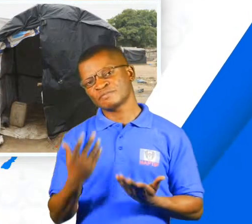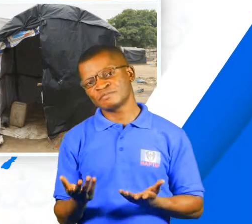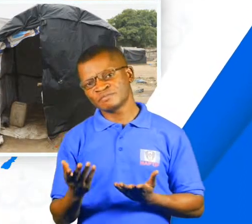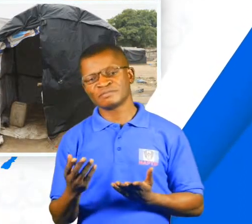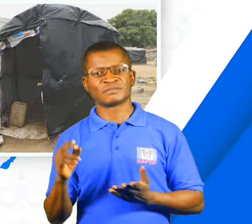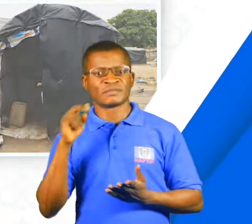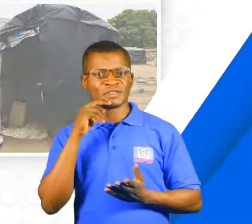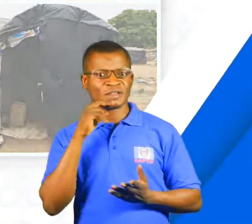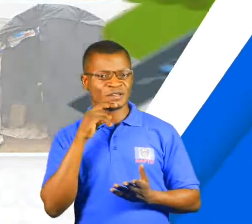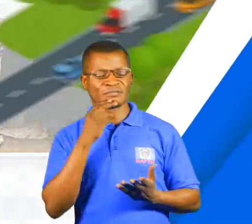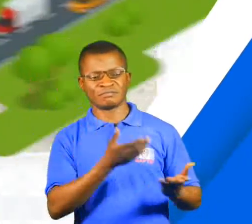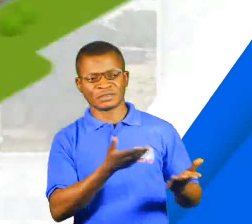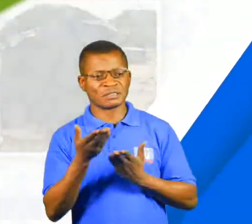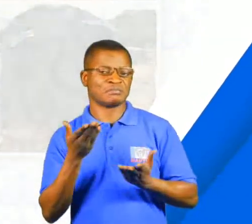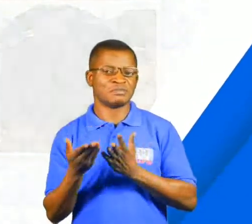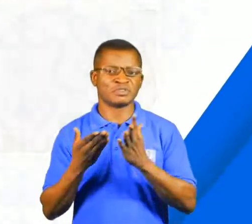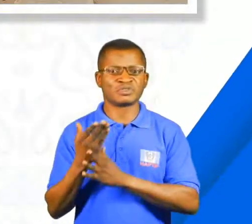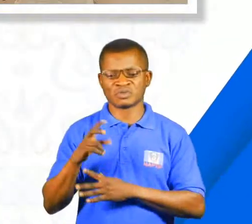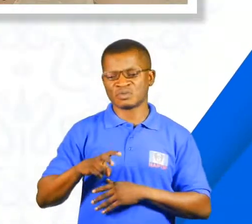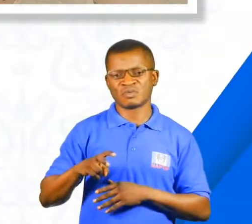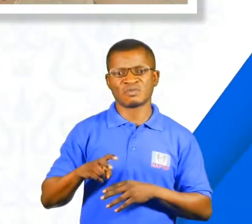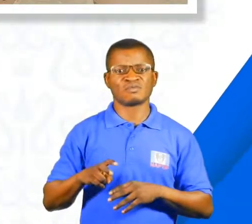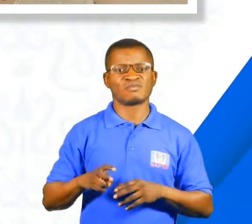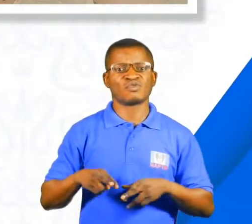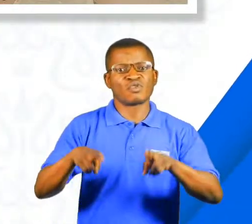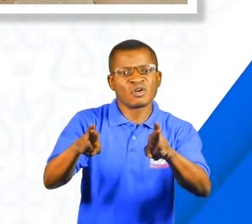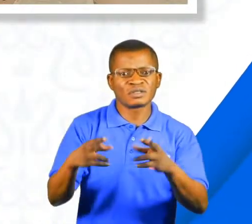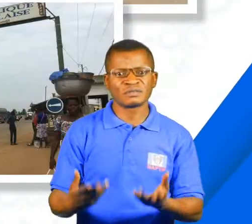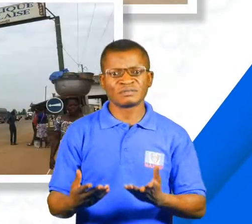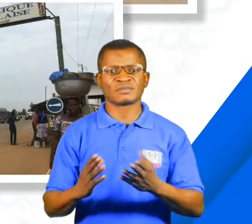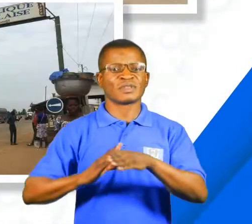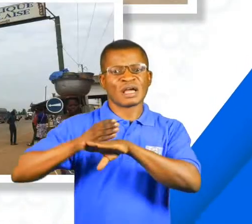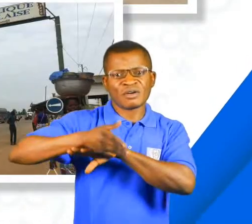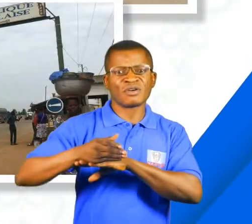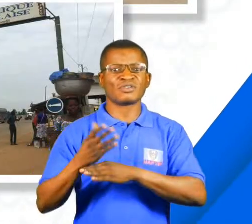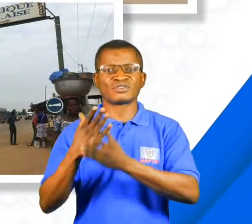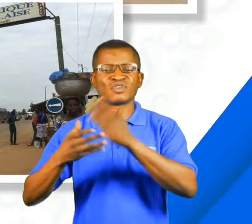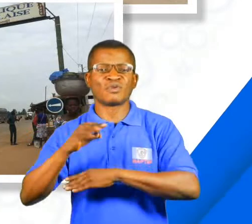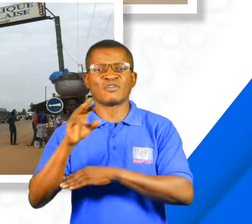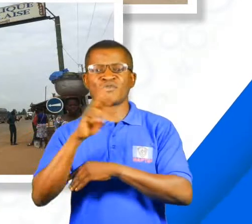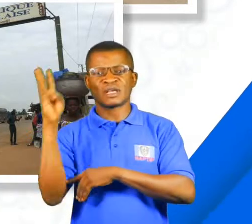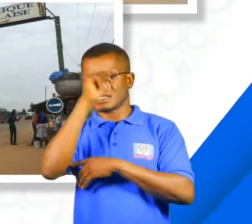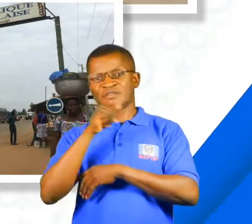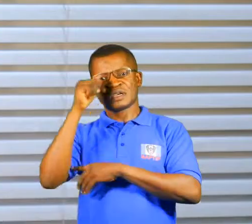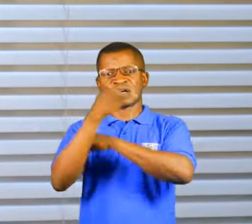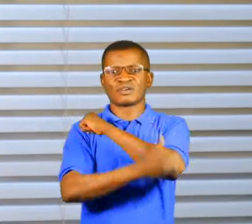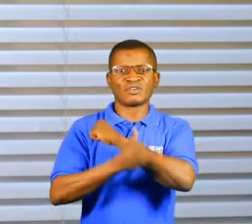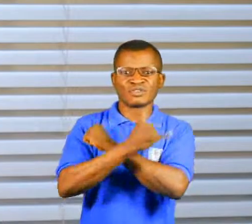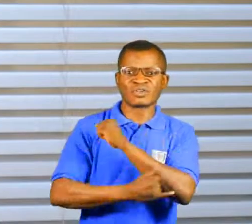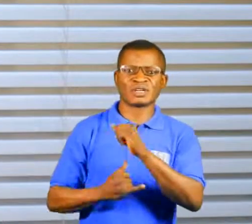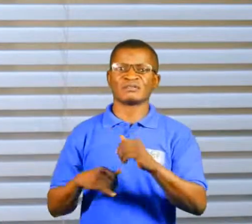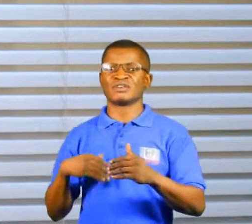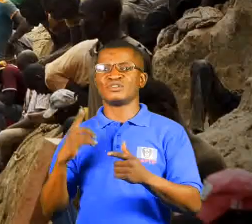And so Nigerians are trafficked by road through the land borders across some of these West